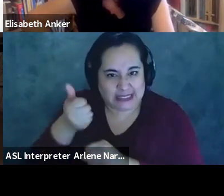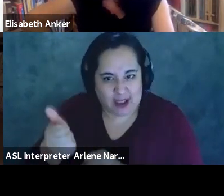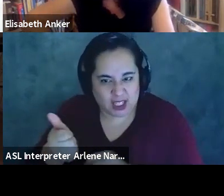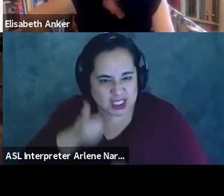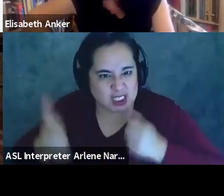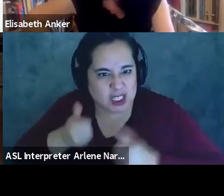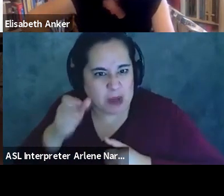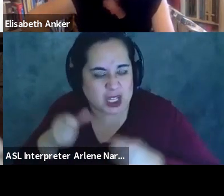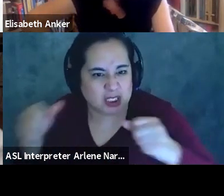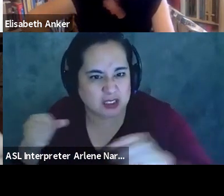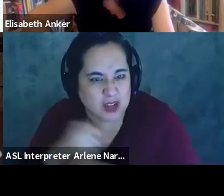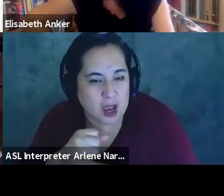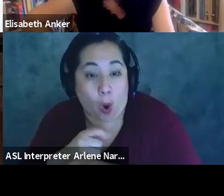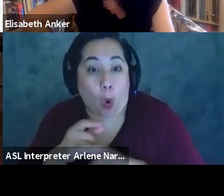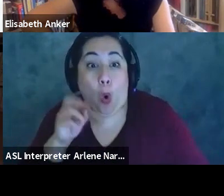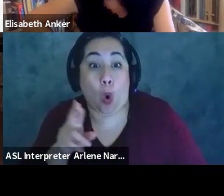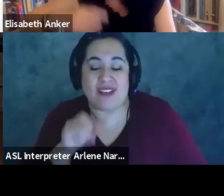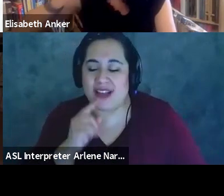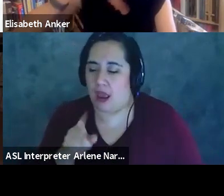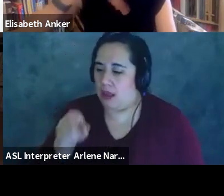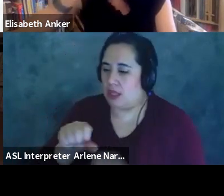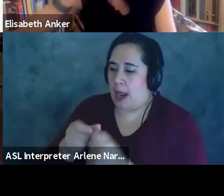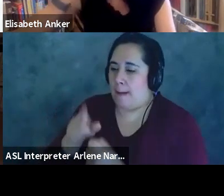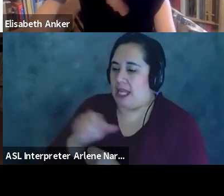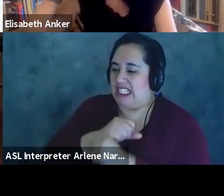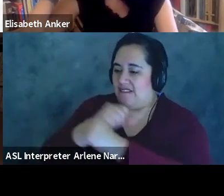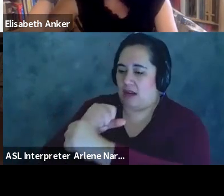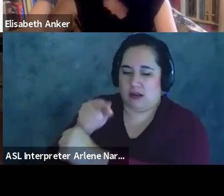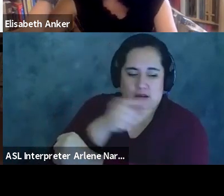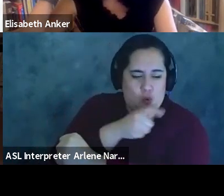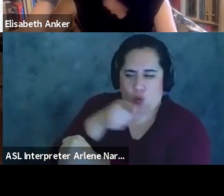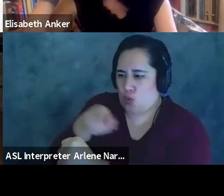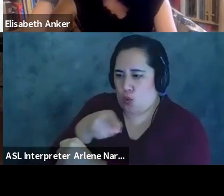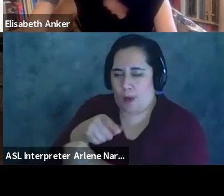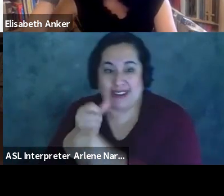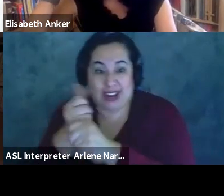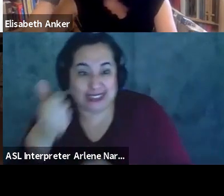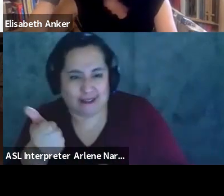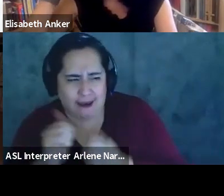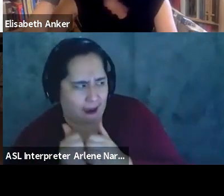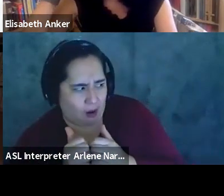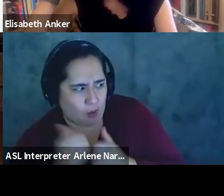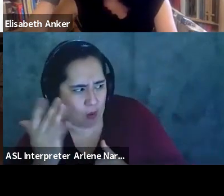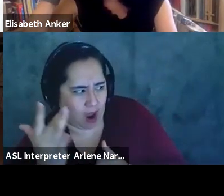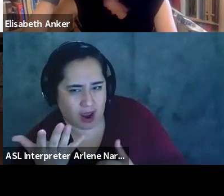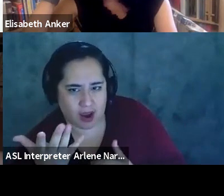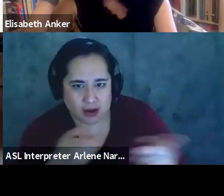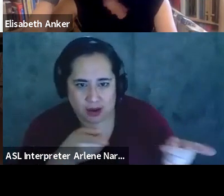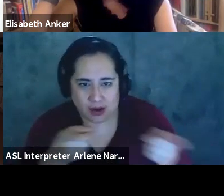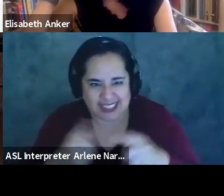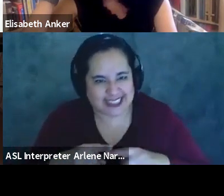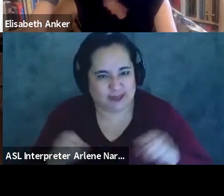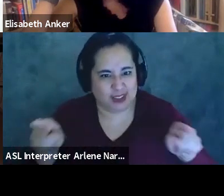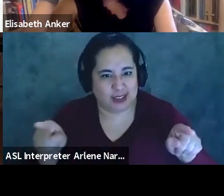say society must be defended by whom, it must defend itself how and why?